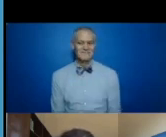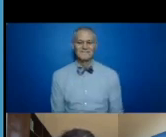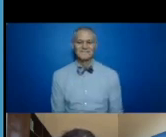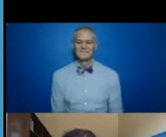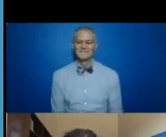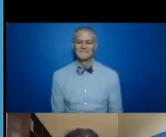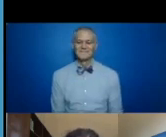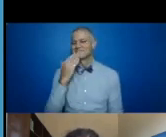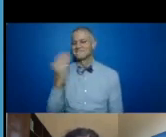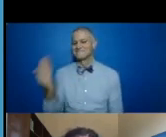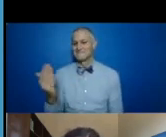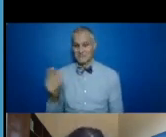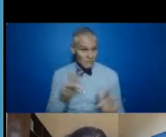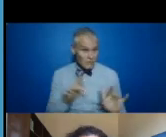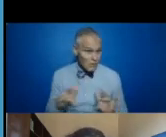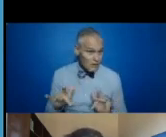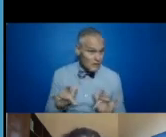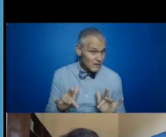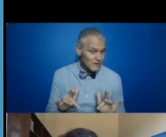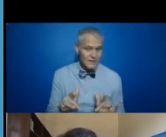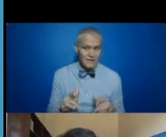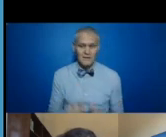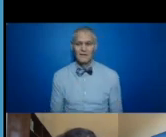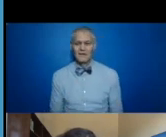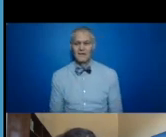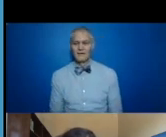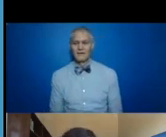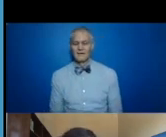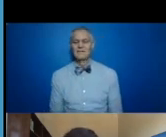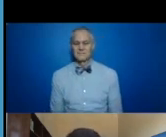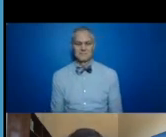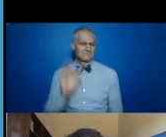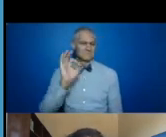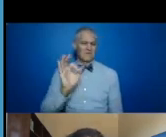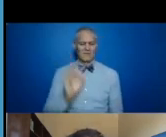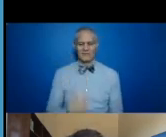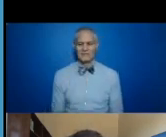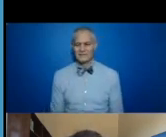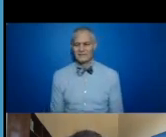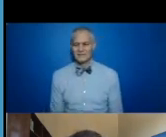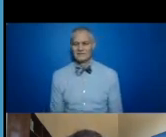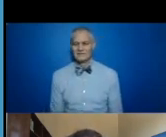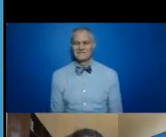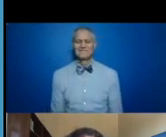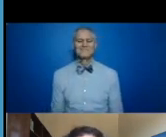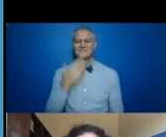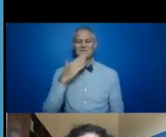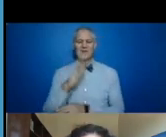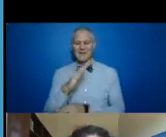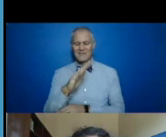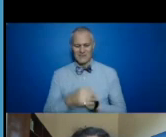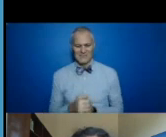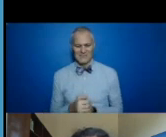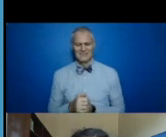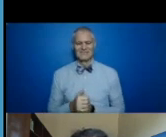Thank you. Are we recording it? Normally we do a thing. We are. Perfect. Good afternoon,